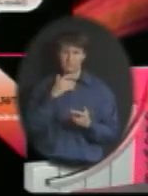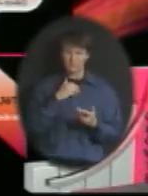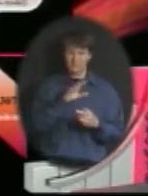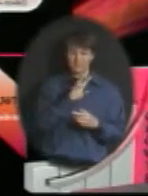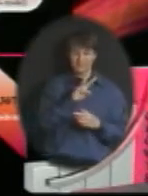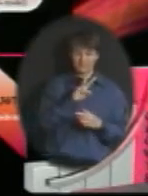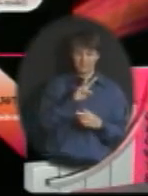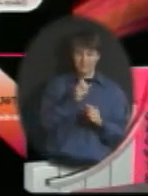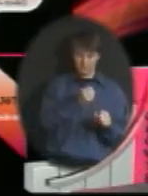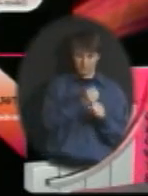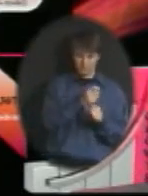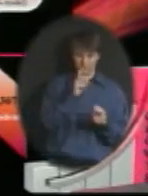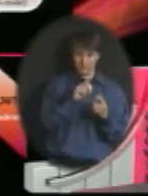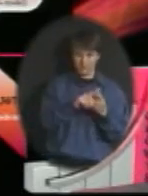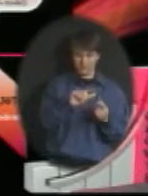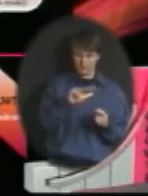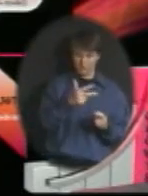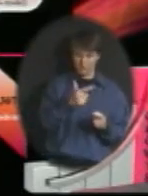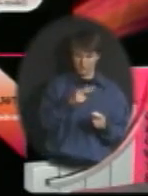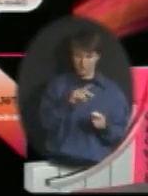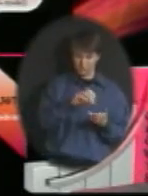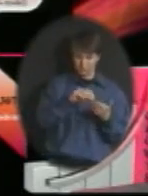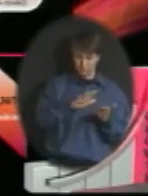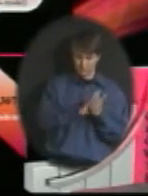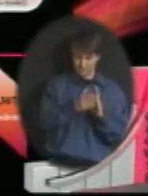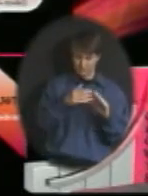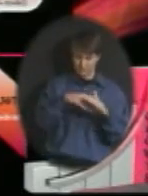years until the